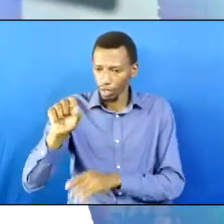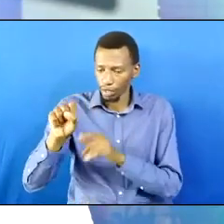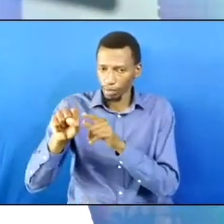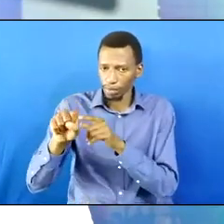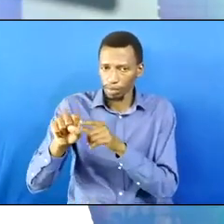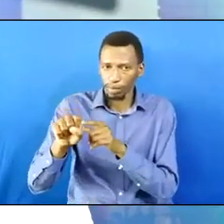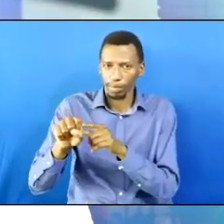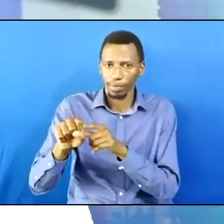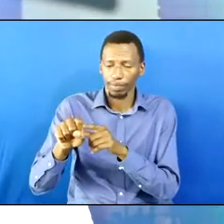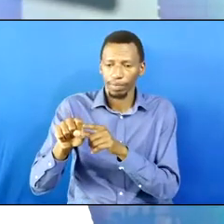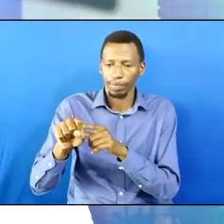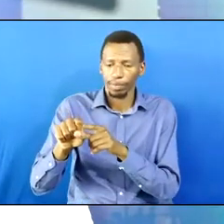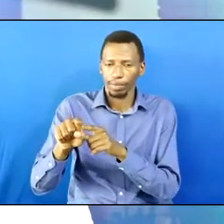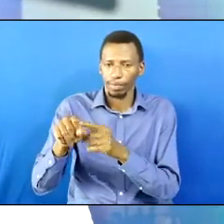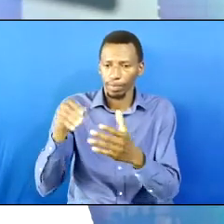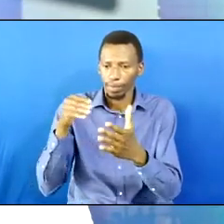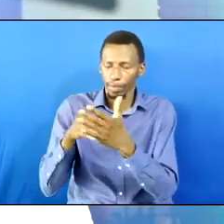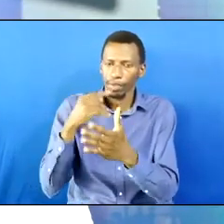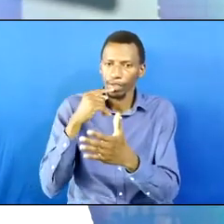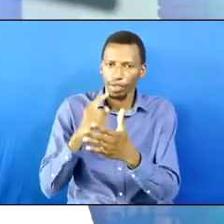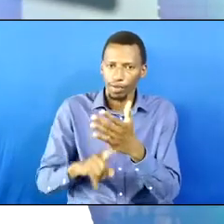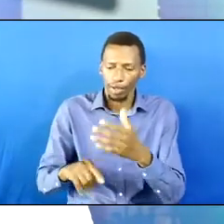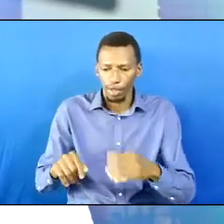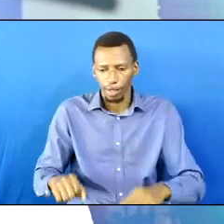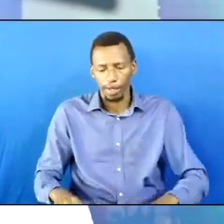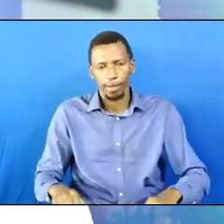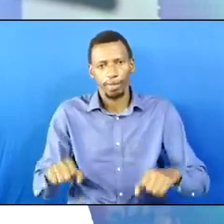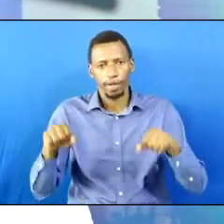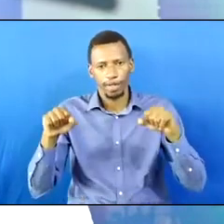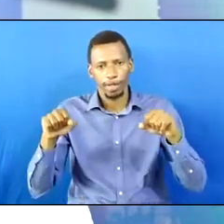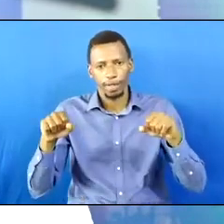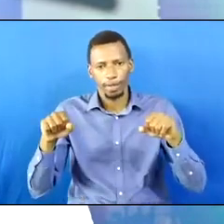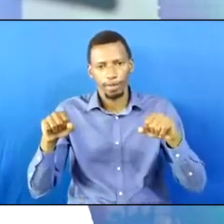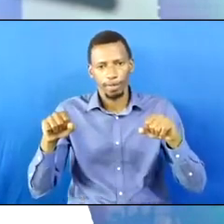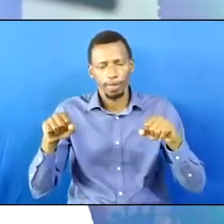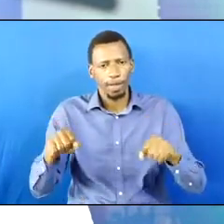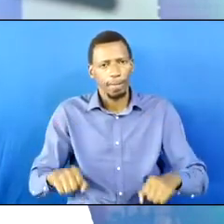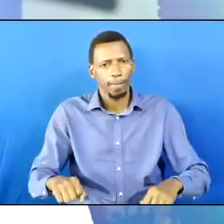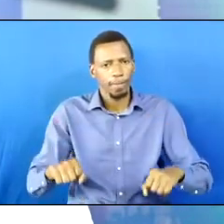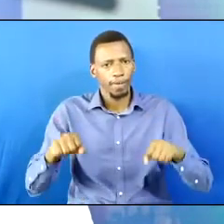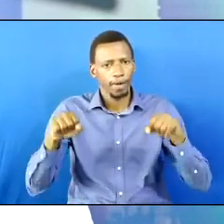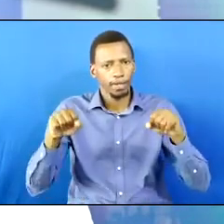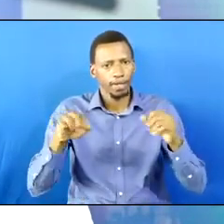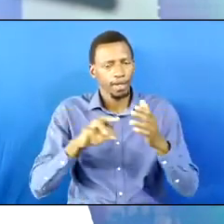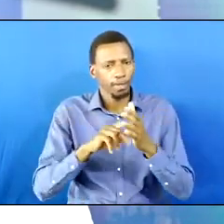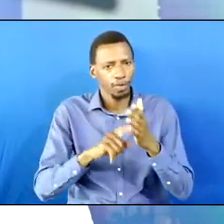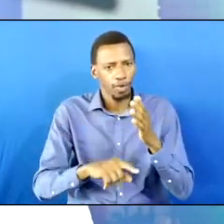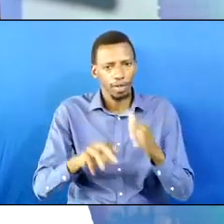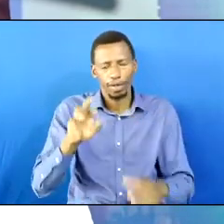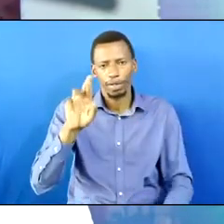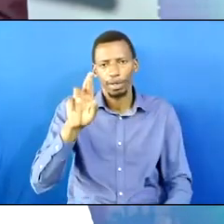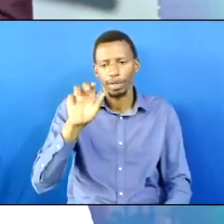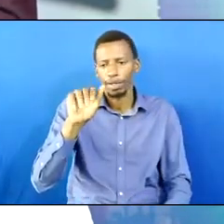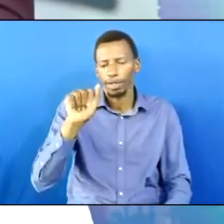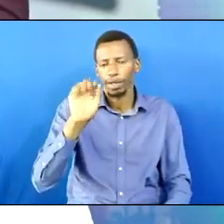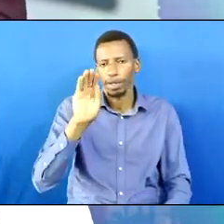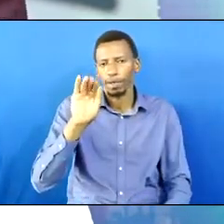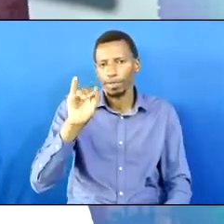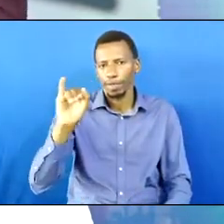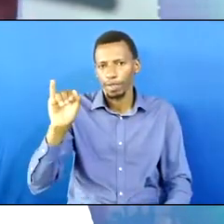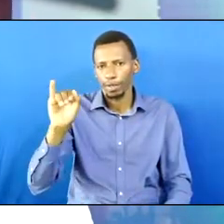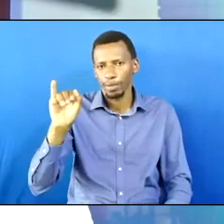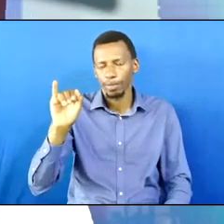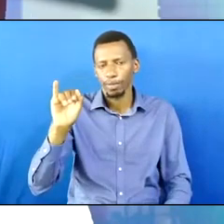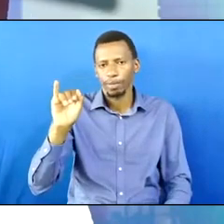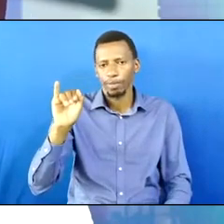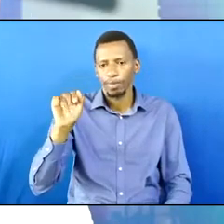one, the betrayer, he said, Master. Master. Master means what? Rabbi. The other language is Rabbi. Rabbi, who